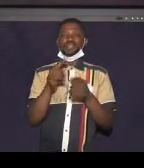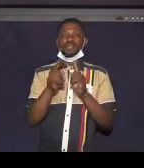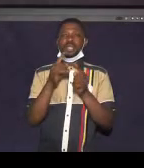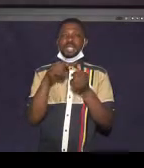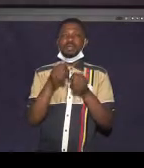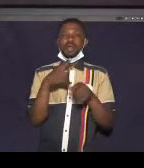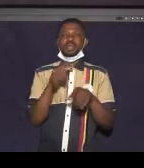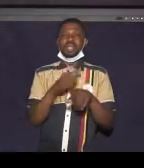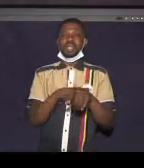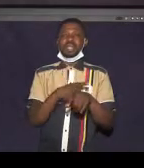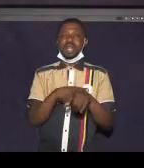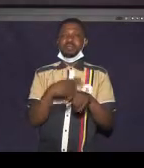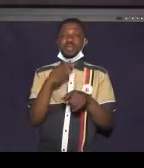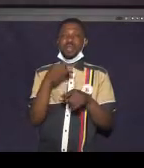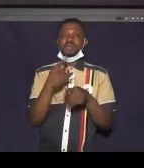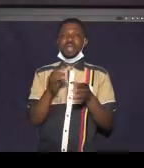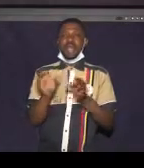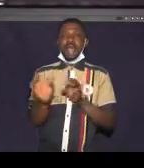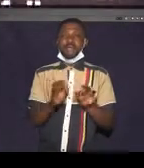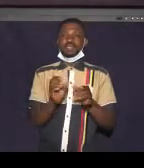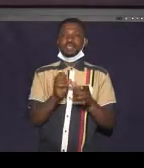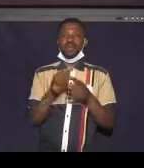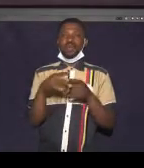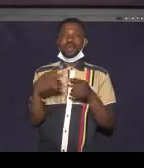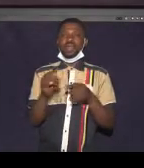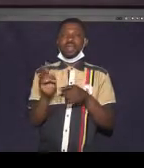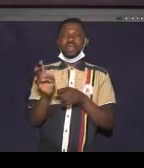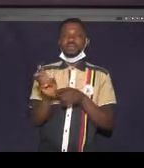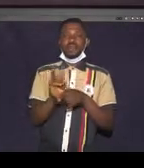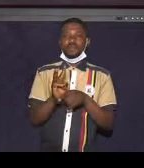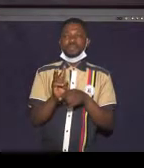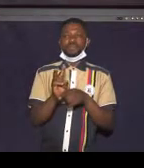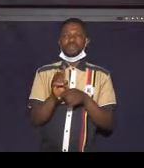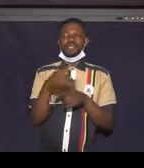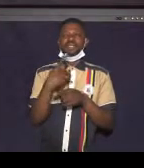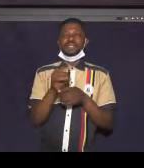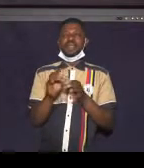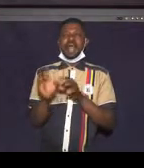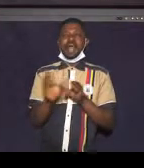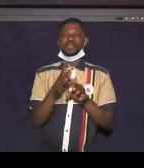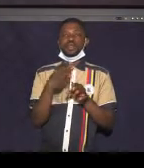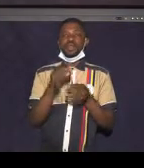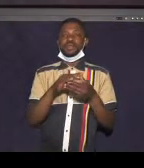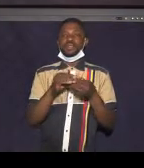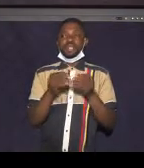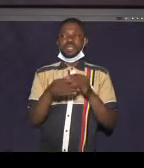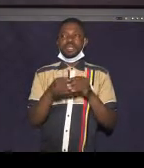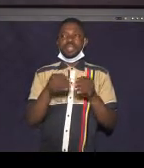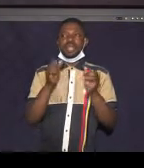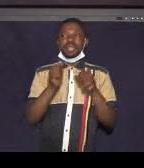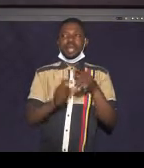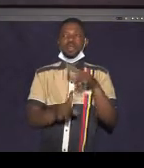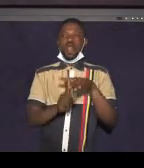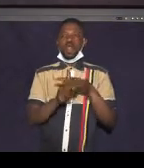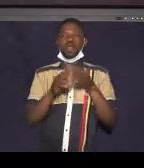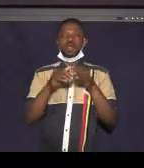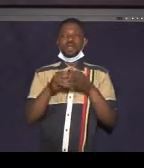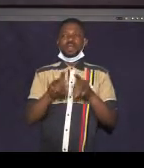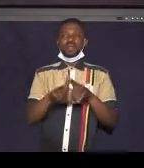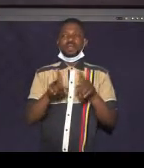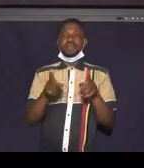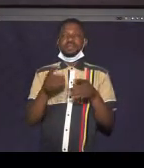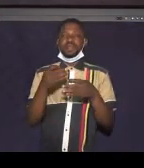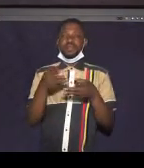of the action now or of the verb. The action of a sentence can occur in